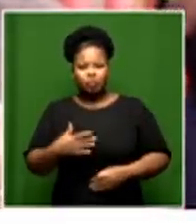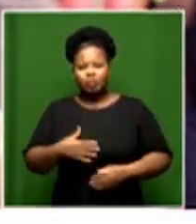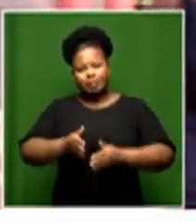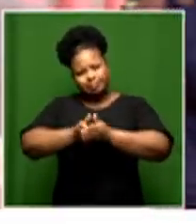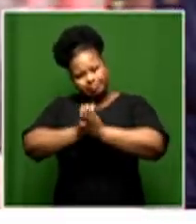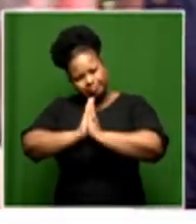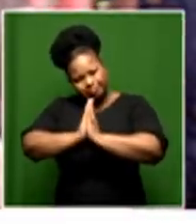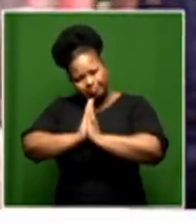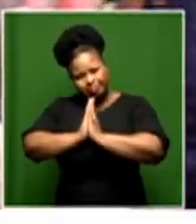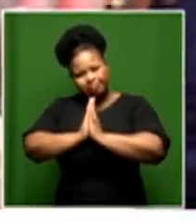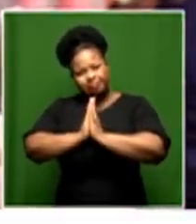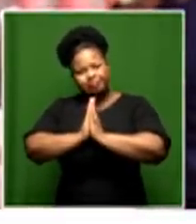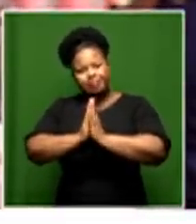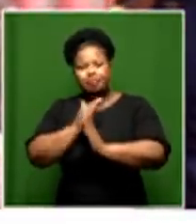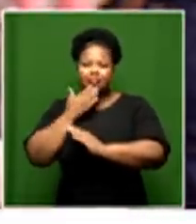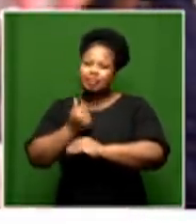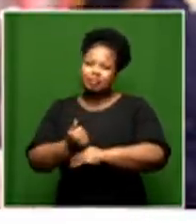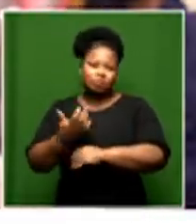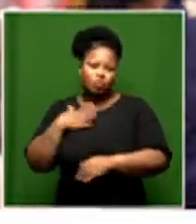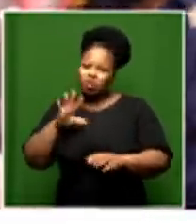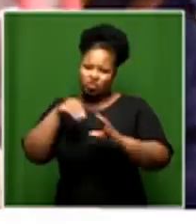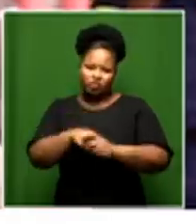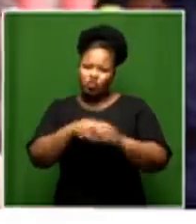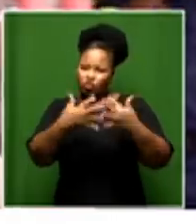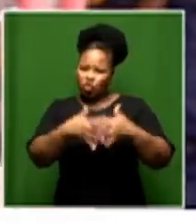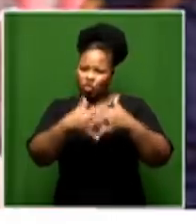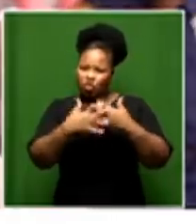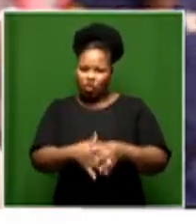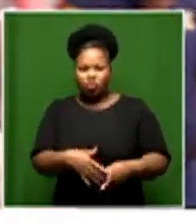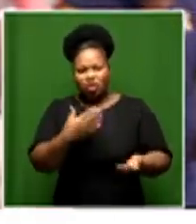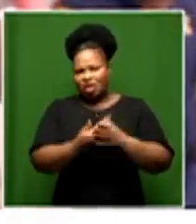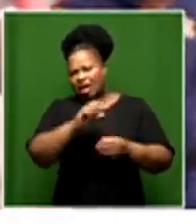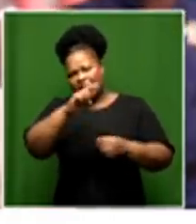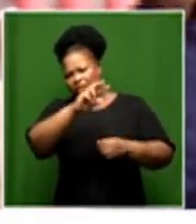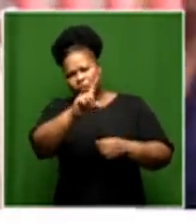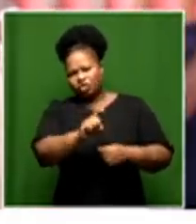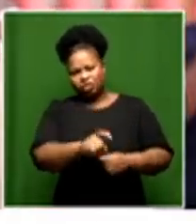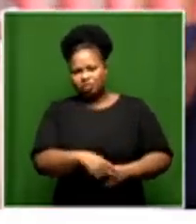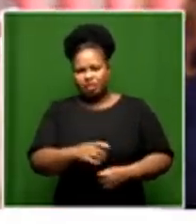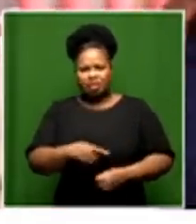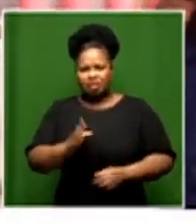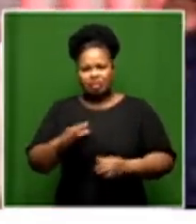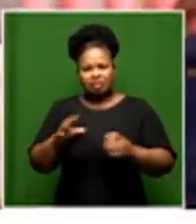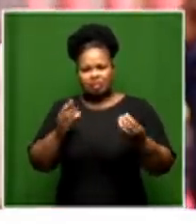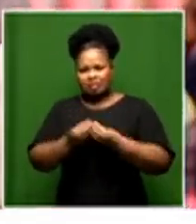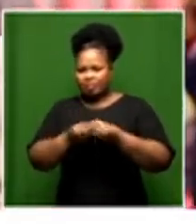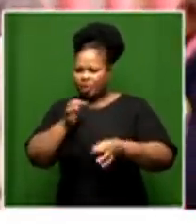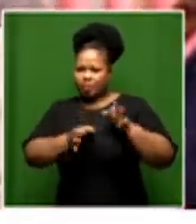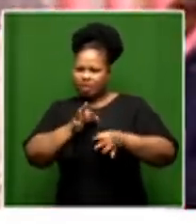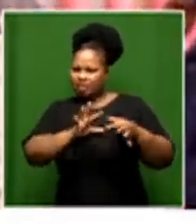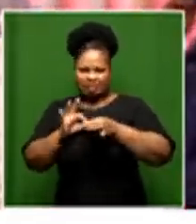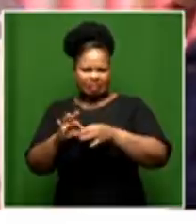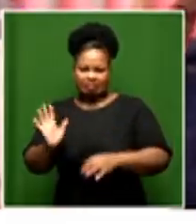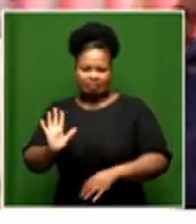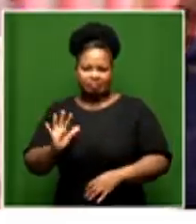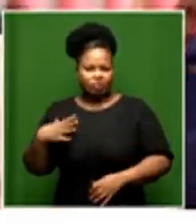request not to be in. You can ask any questions, but not anything that is political